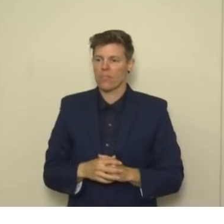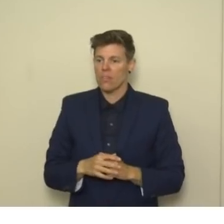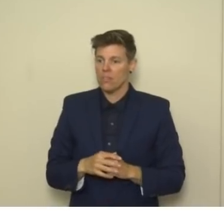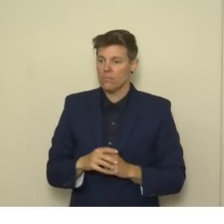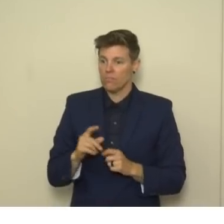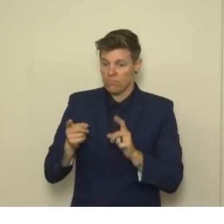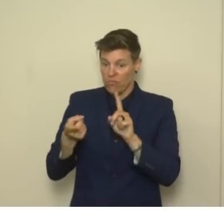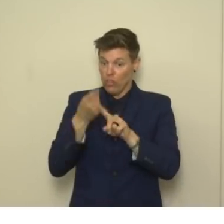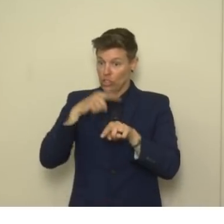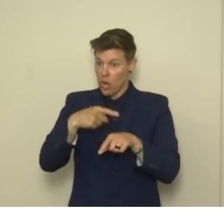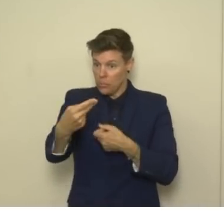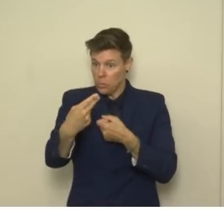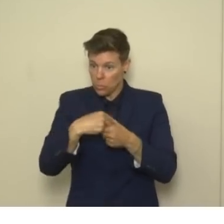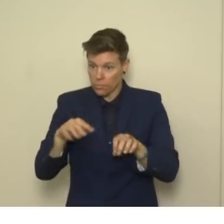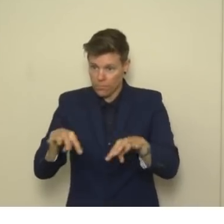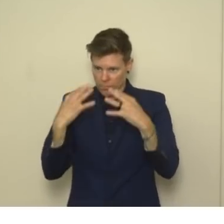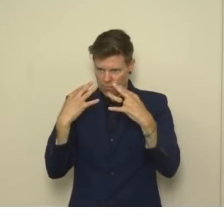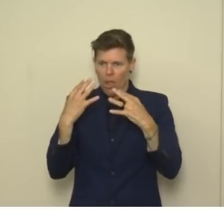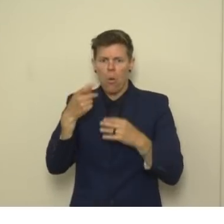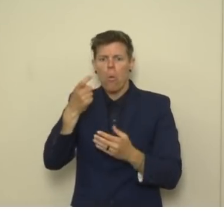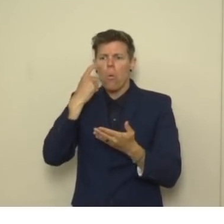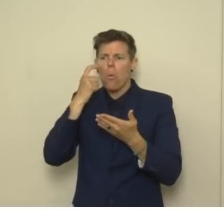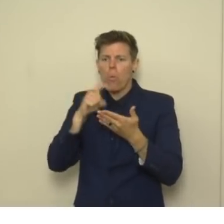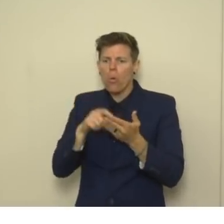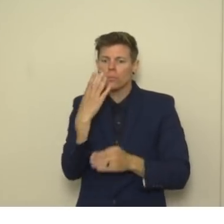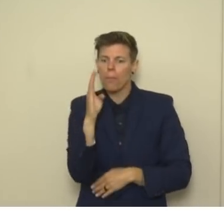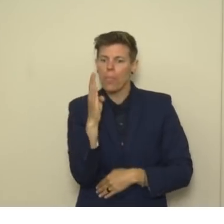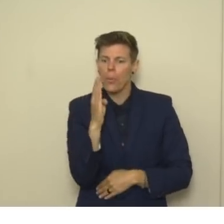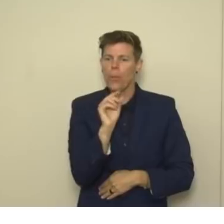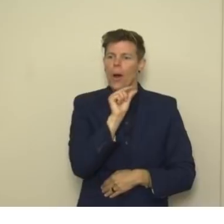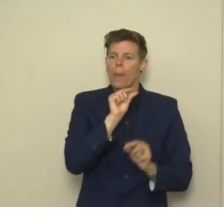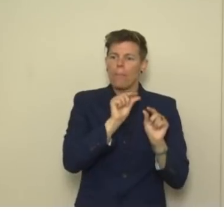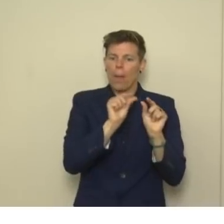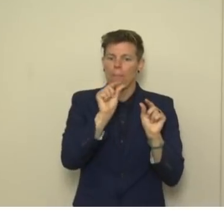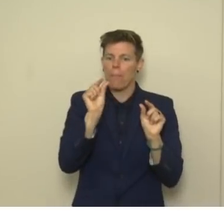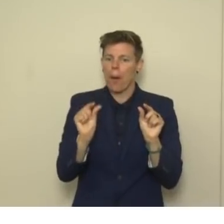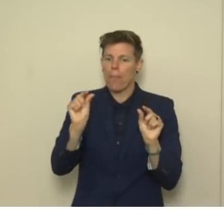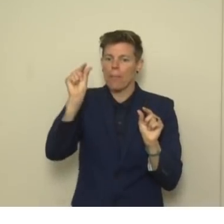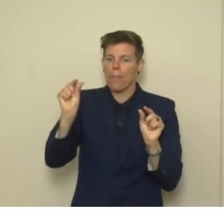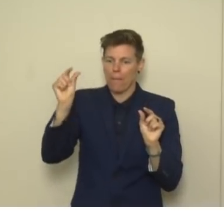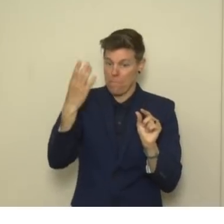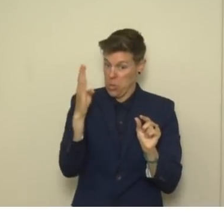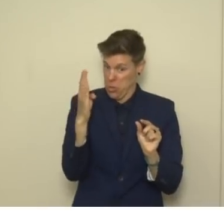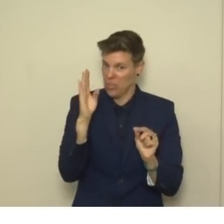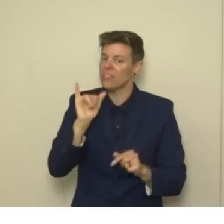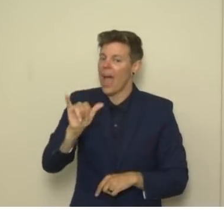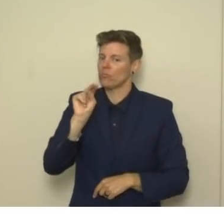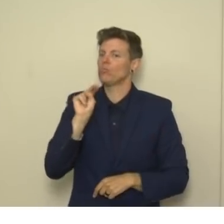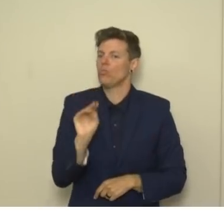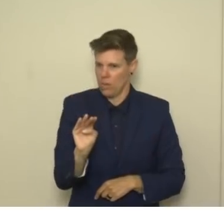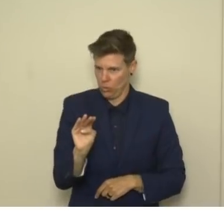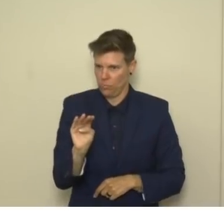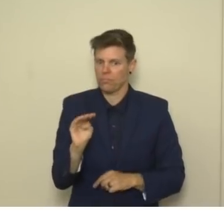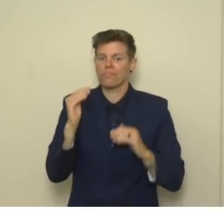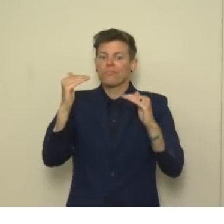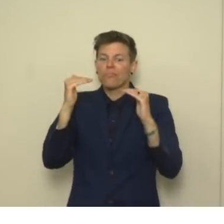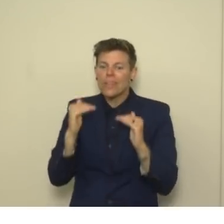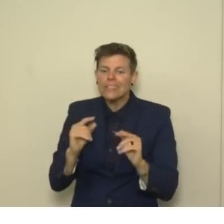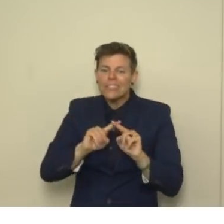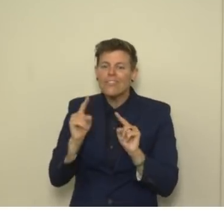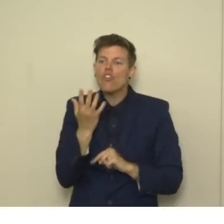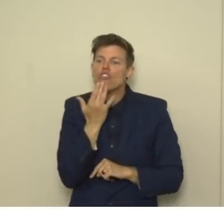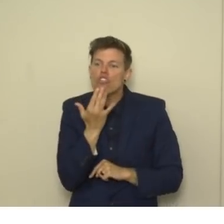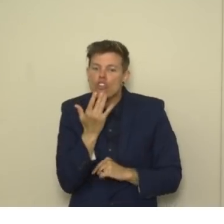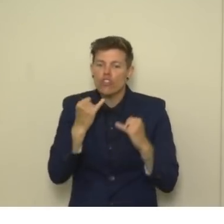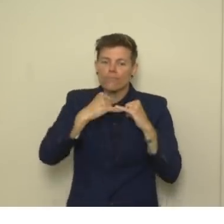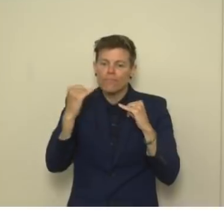blue line at the top is all of New Mexico, and these squiggly lines down below are the various regions of the state.